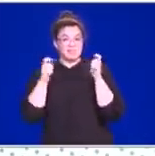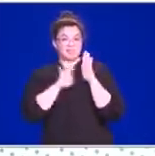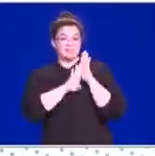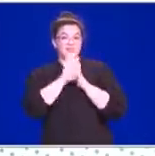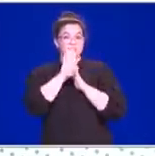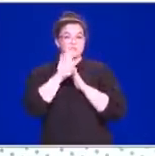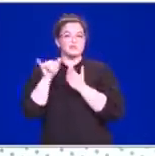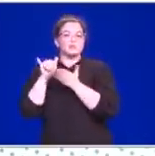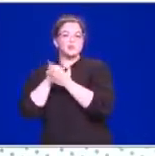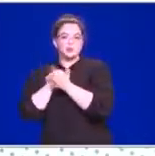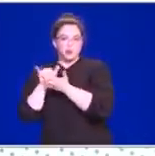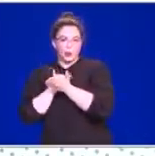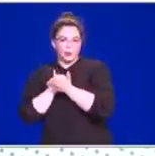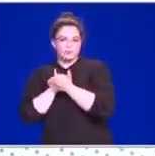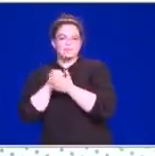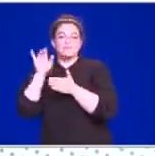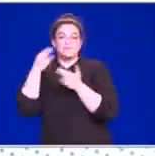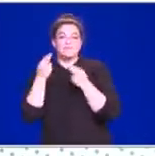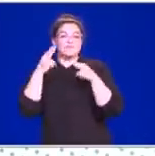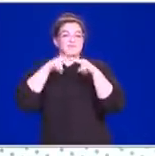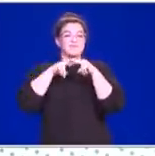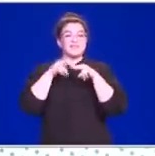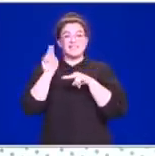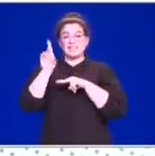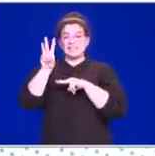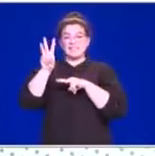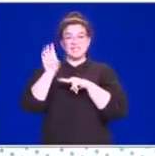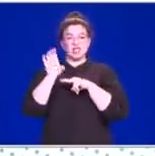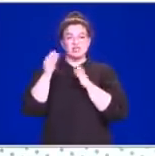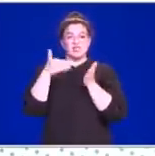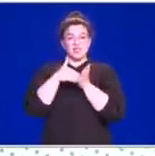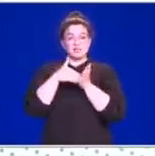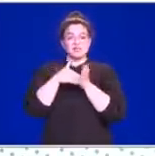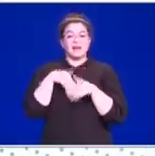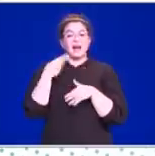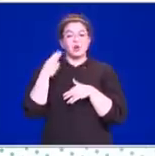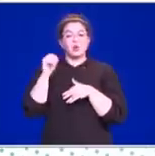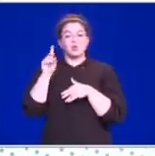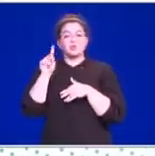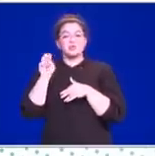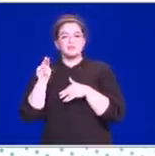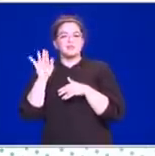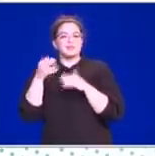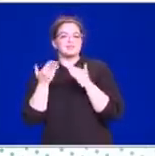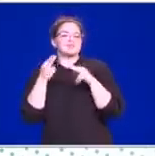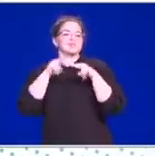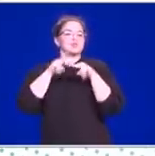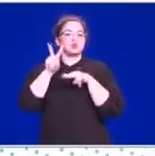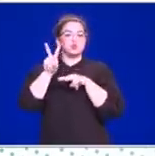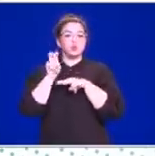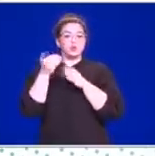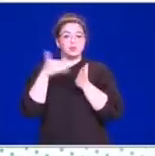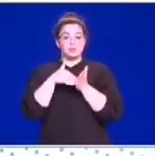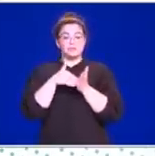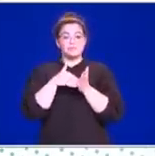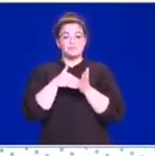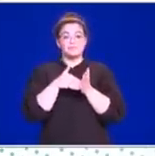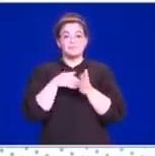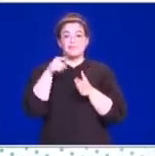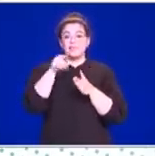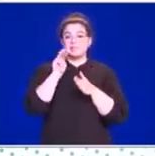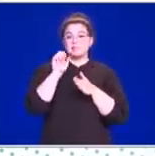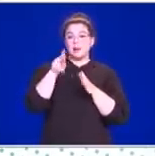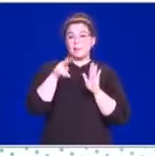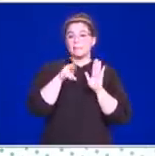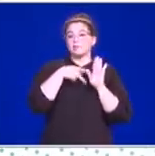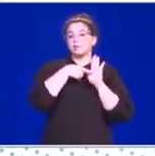were New York, up more than 600,000, and Houston, up just over 200,000. This map shows the 10